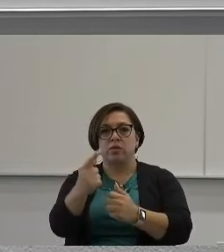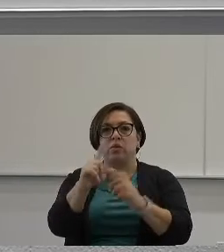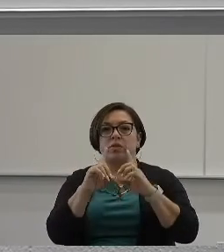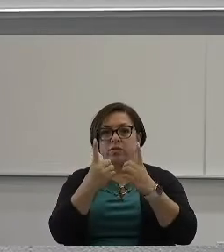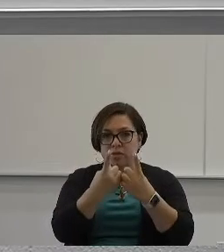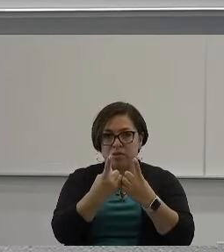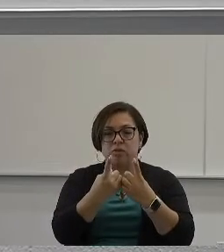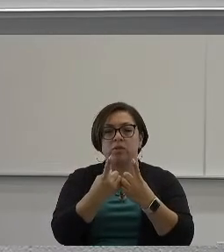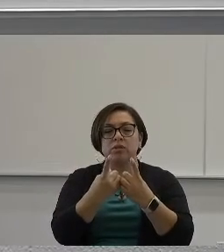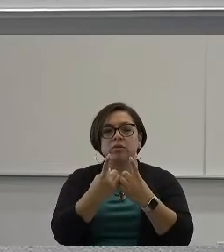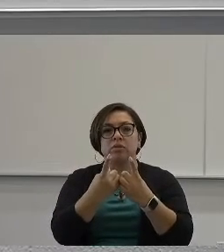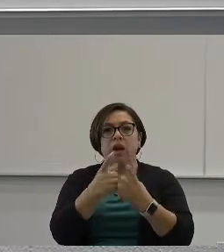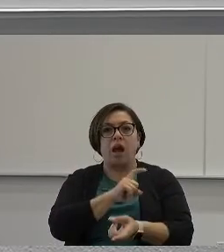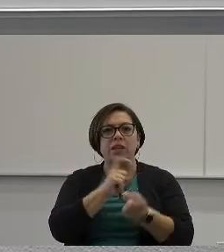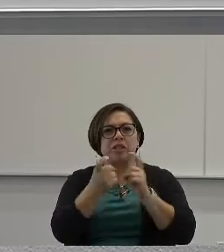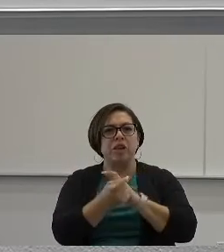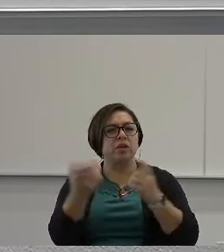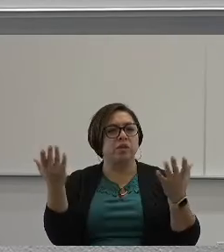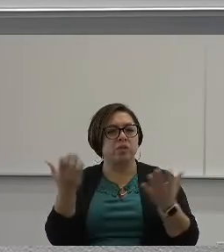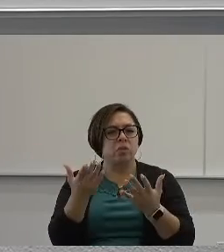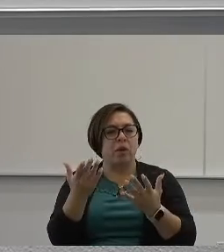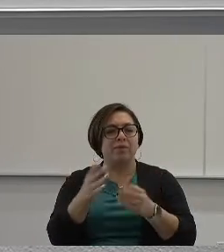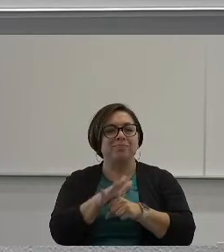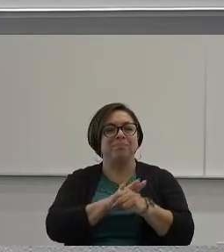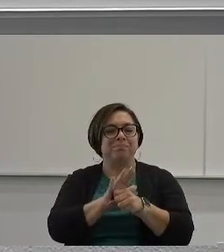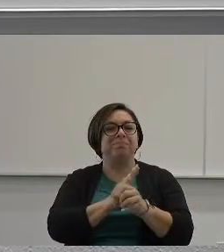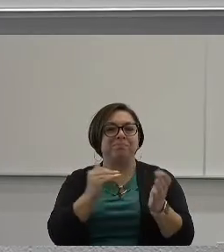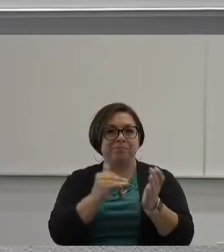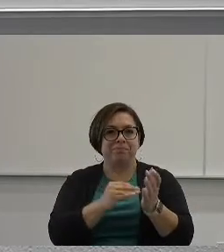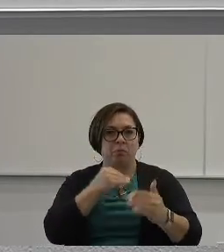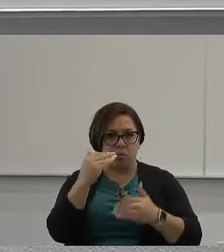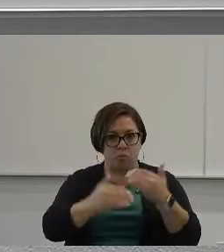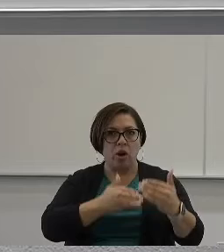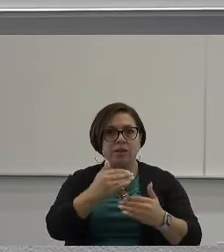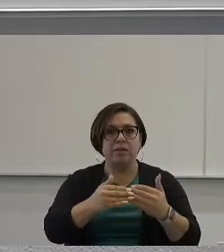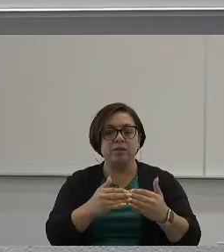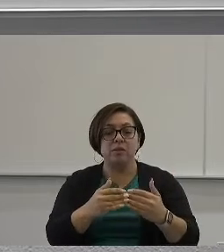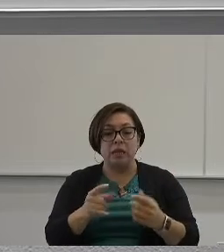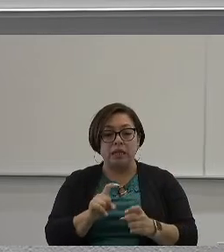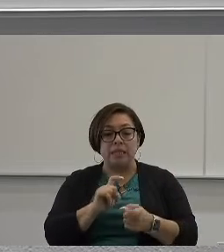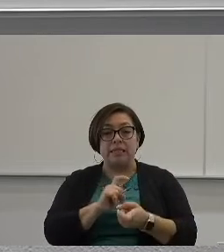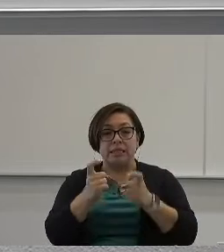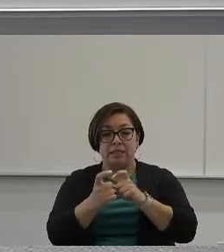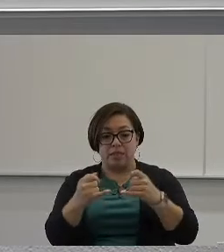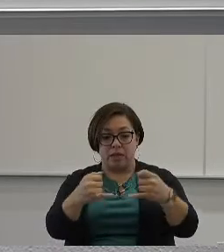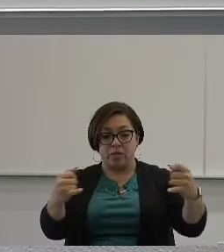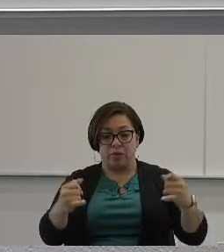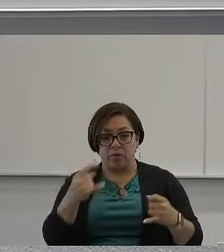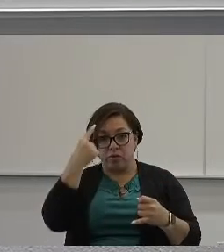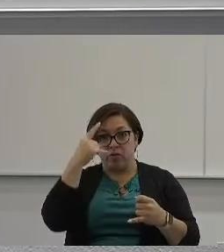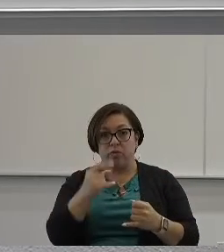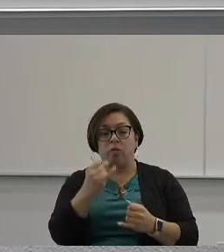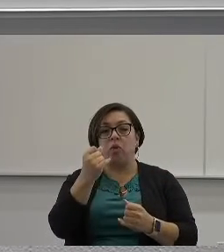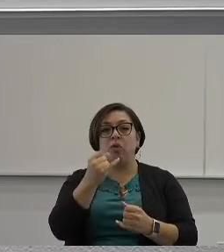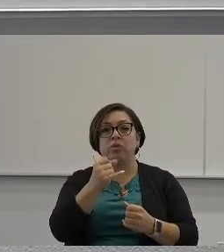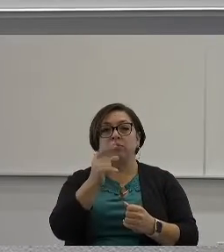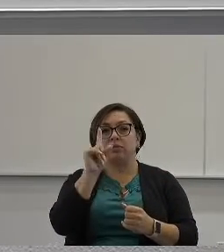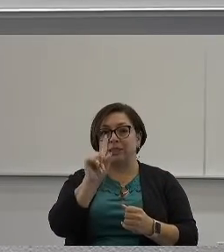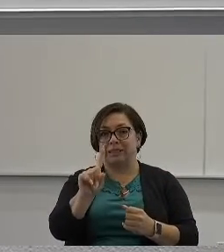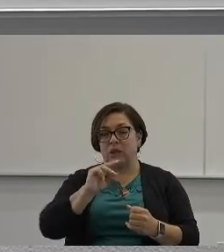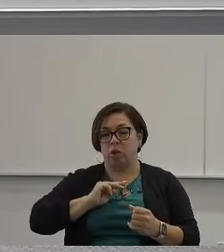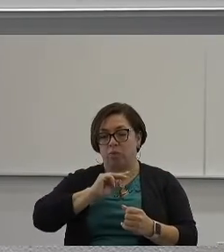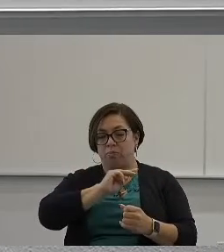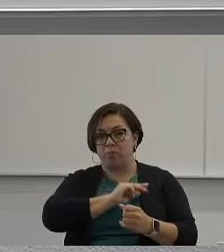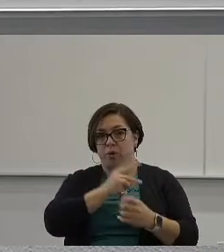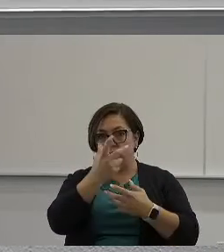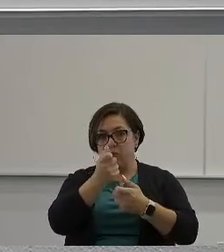So what changes as part of the redistricting process? Well, we change the boundaries for the single-member trustee districts. And what that affects is